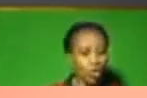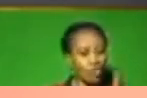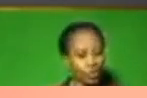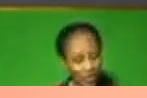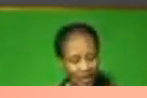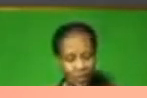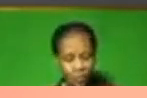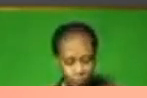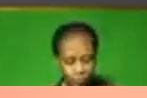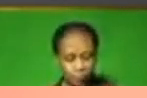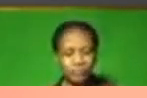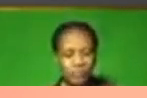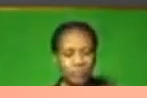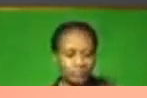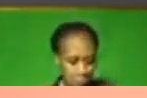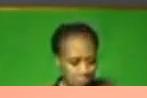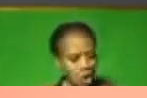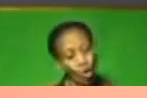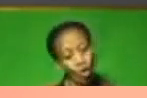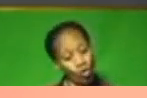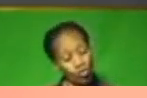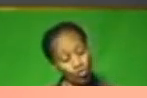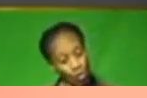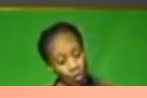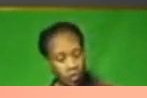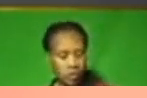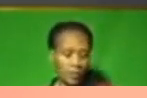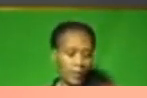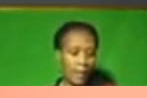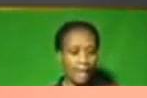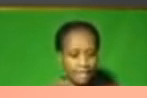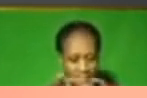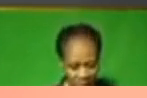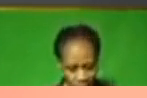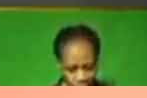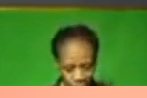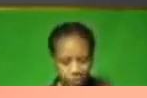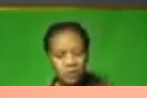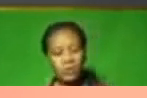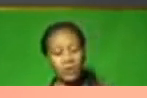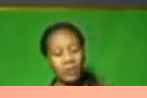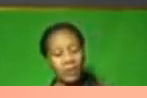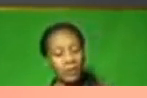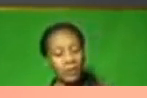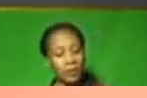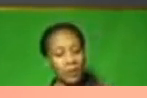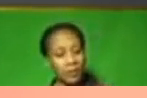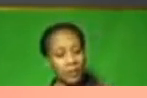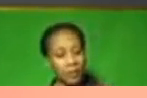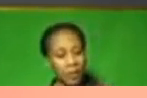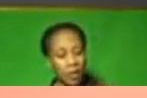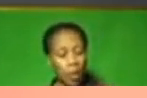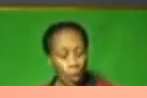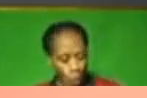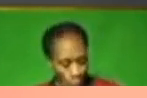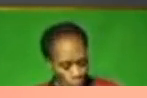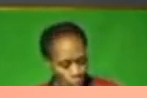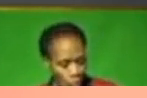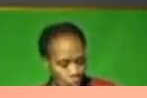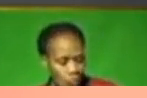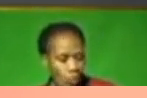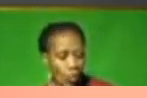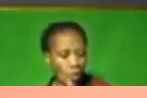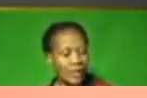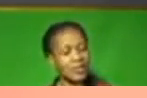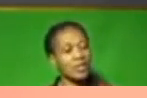role in terms of control, in terms of management, and also in terms of the ownership